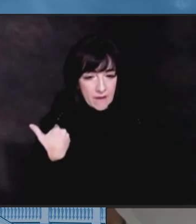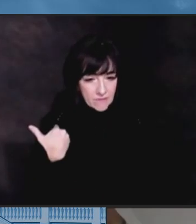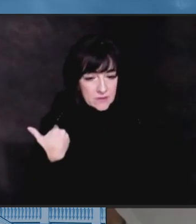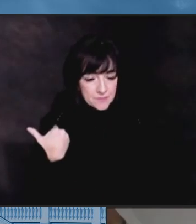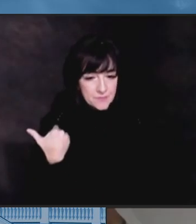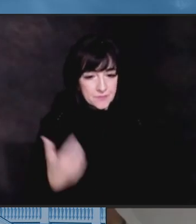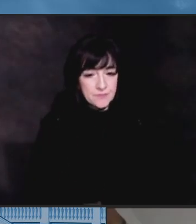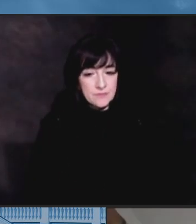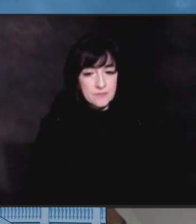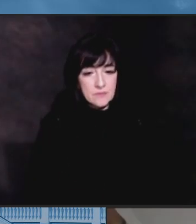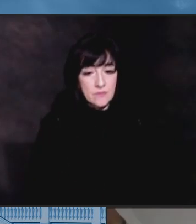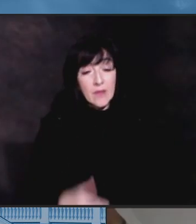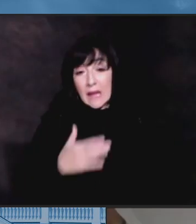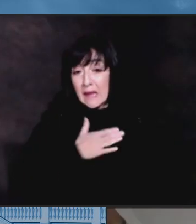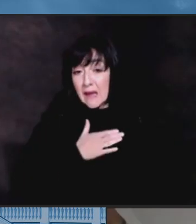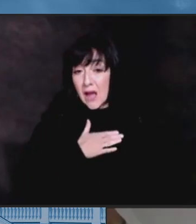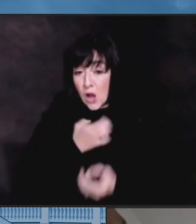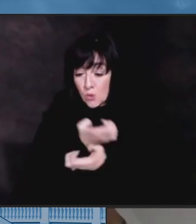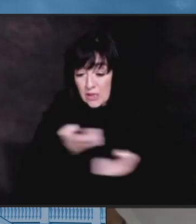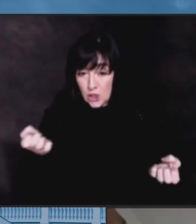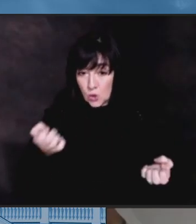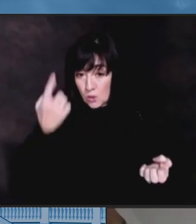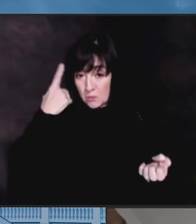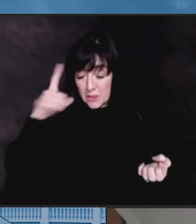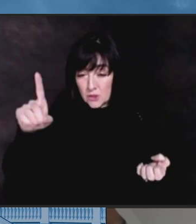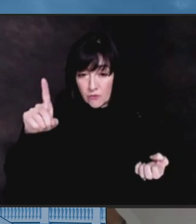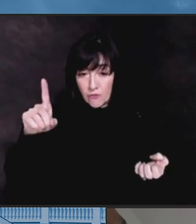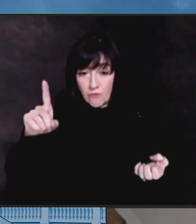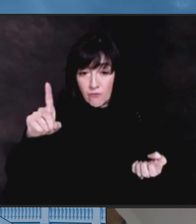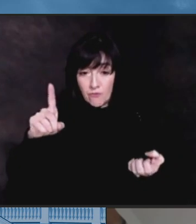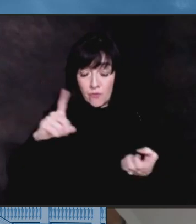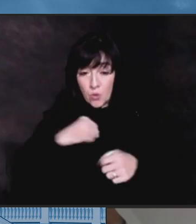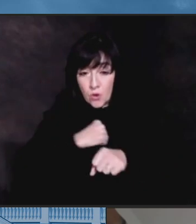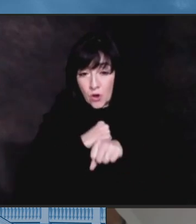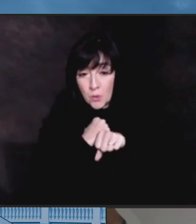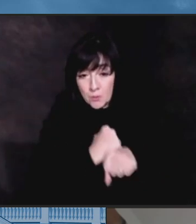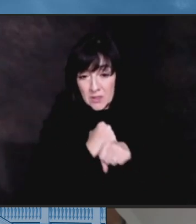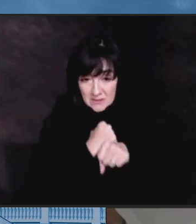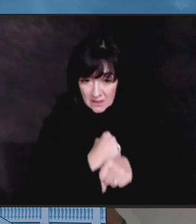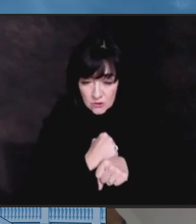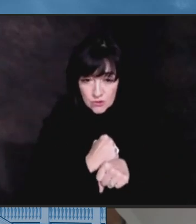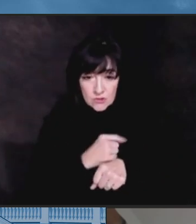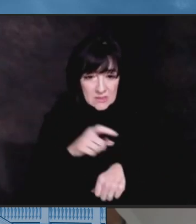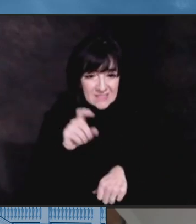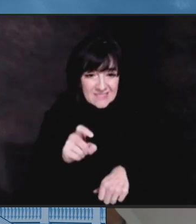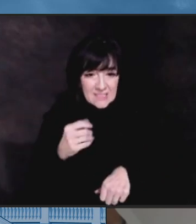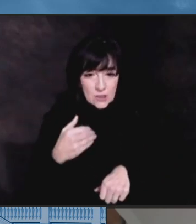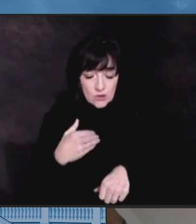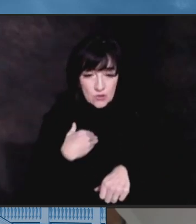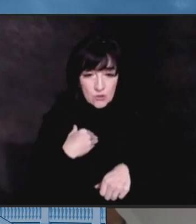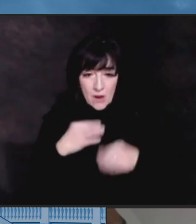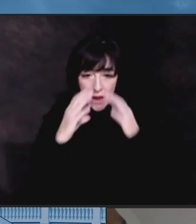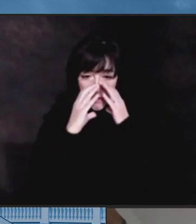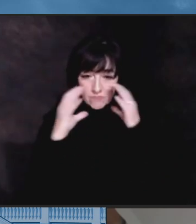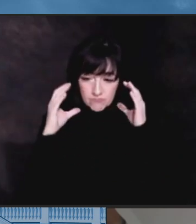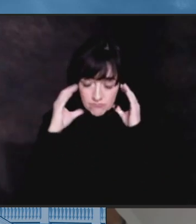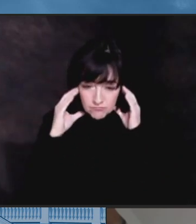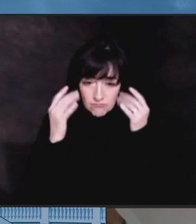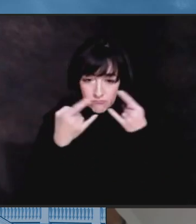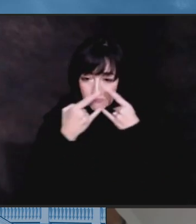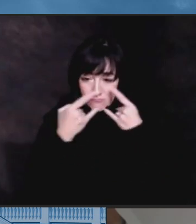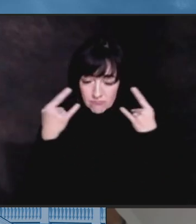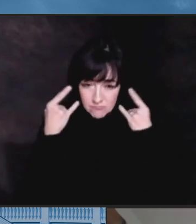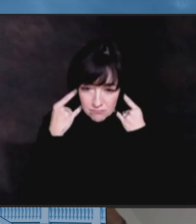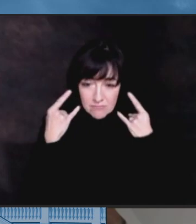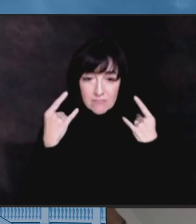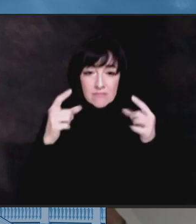our personal protective equipment. Obviously a big concern of all our first responders, all our healthcare workers,